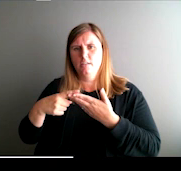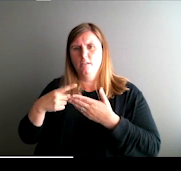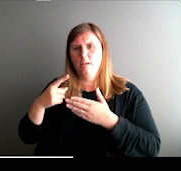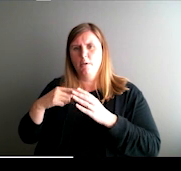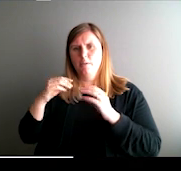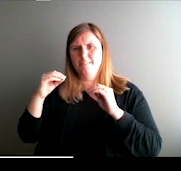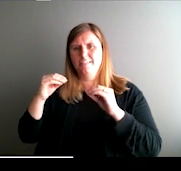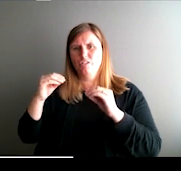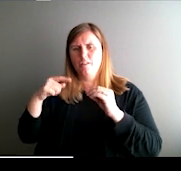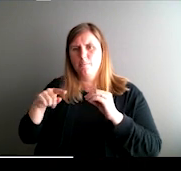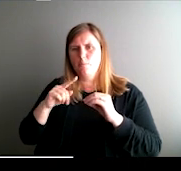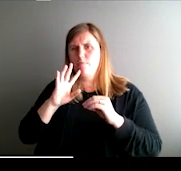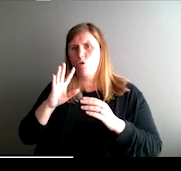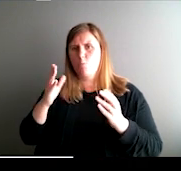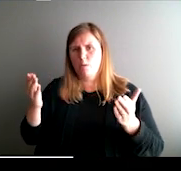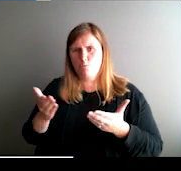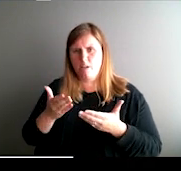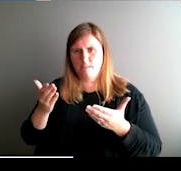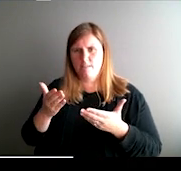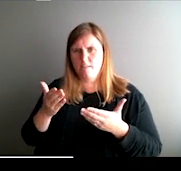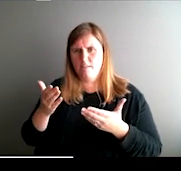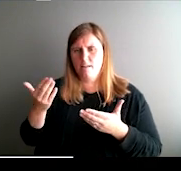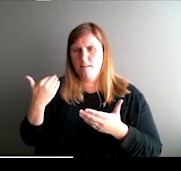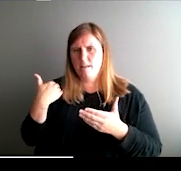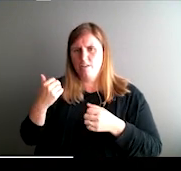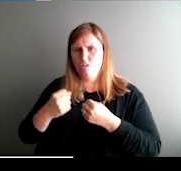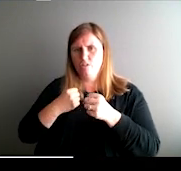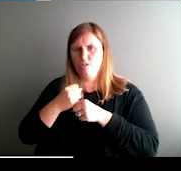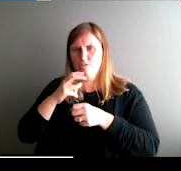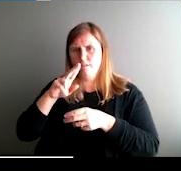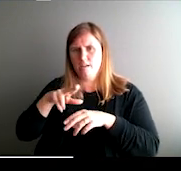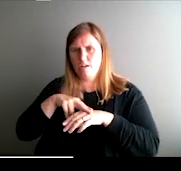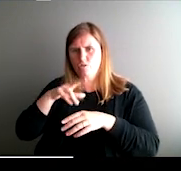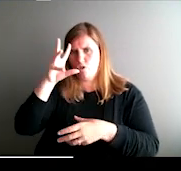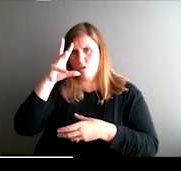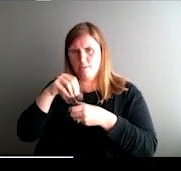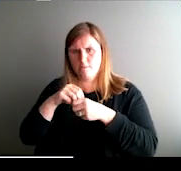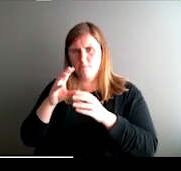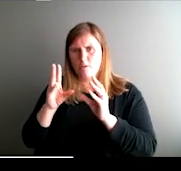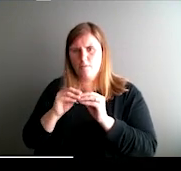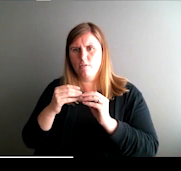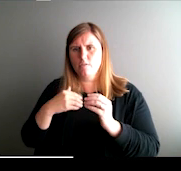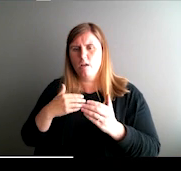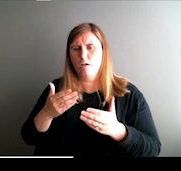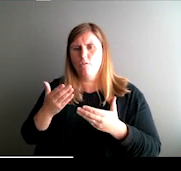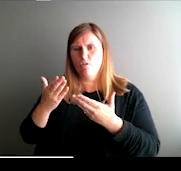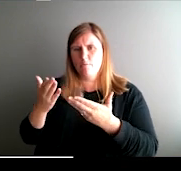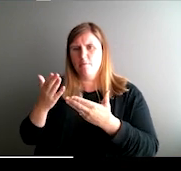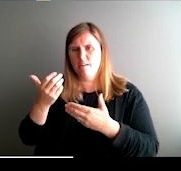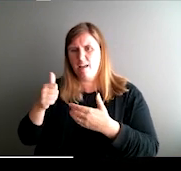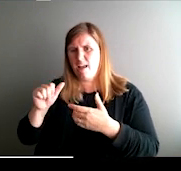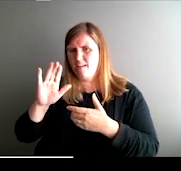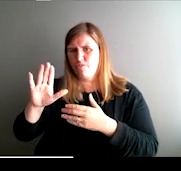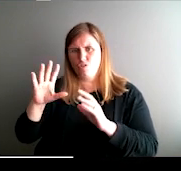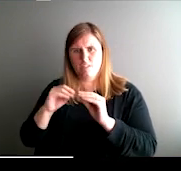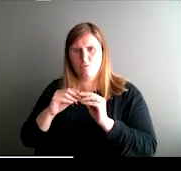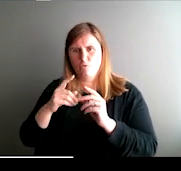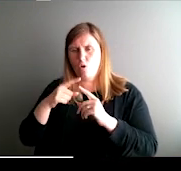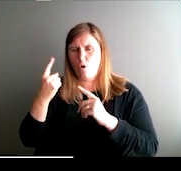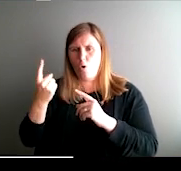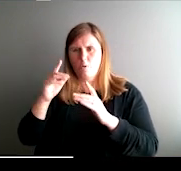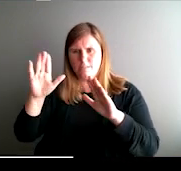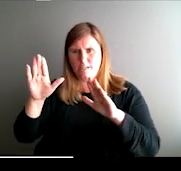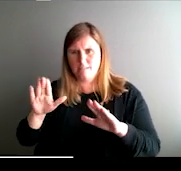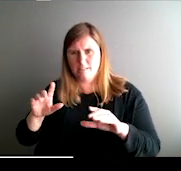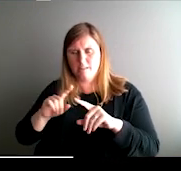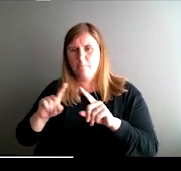teaching students to be verbally present at last year's National Autism Conference. I highly recommend any of her sessions. They're always excellent.